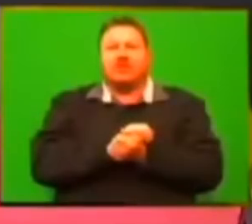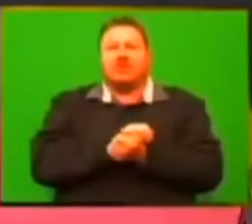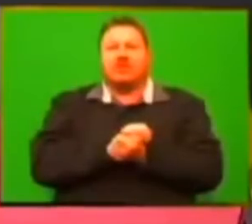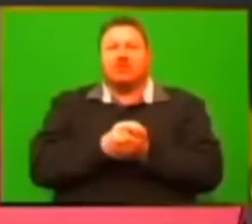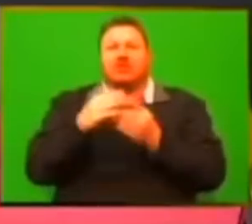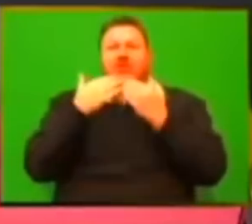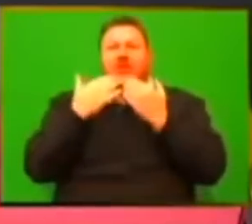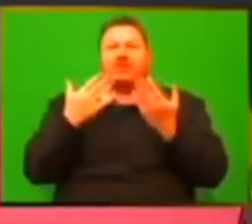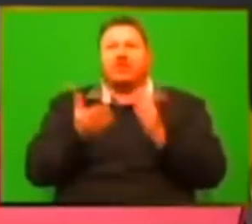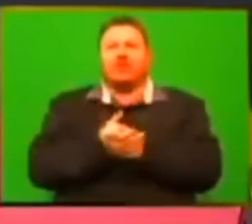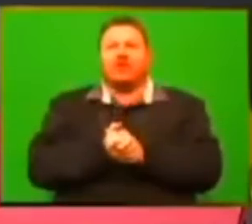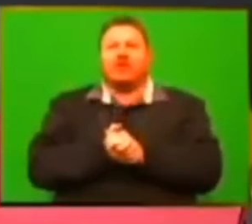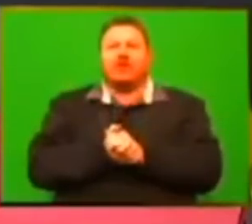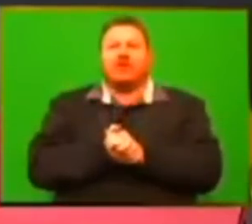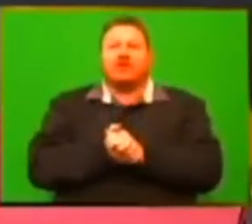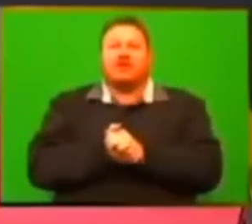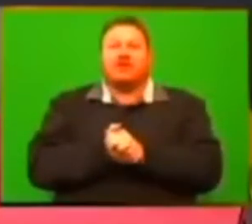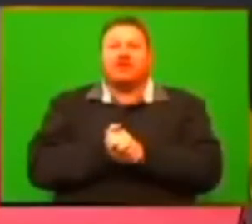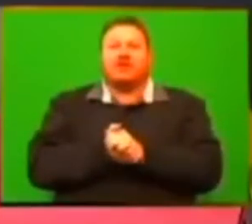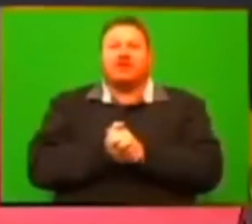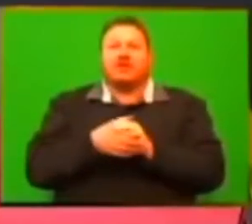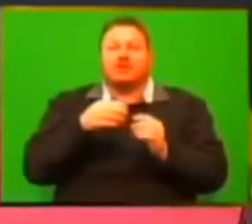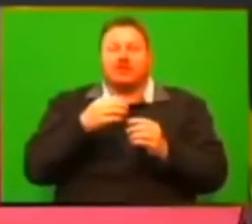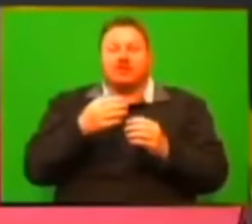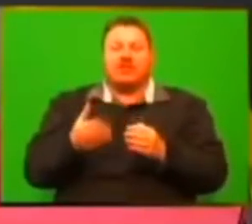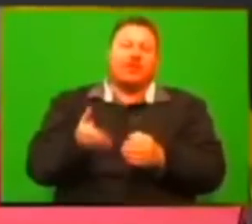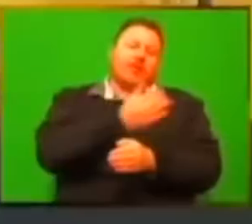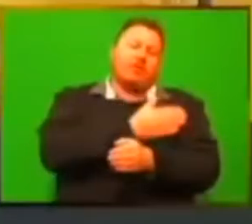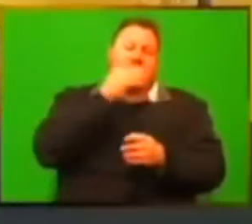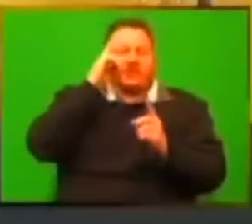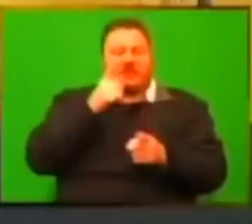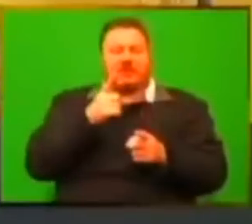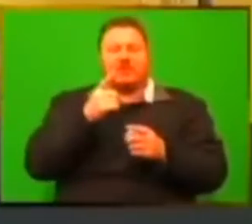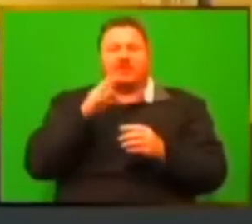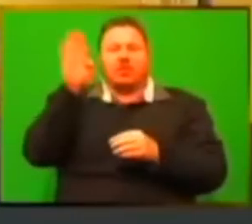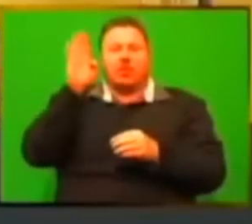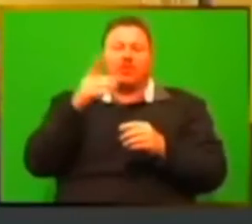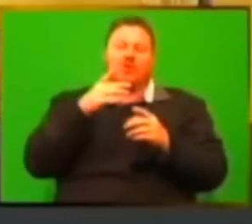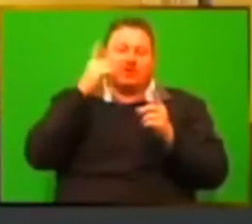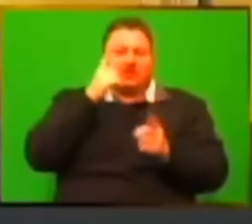much. As I have ruled on the previous order,